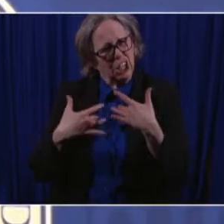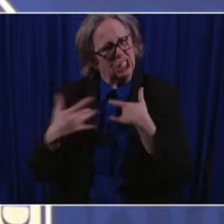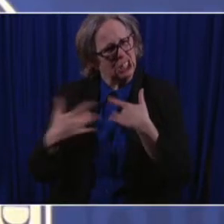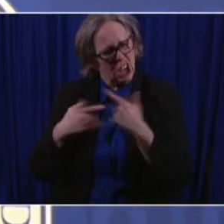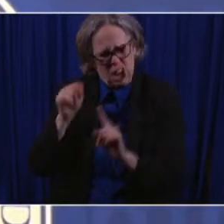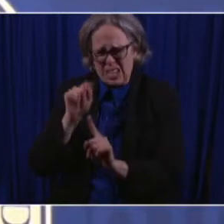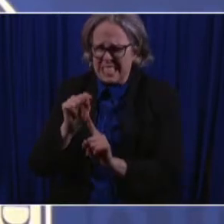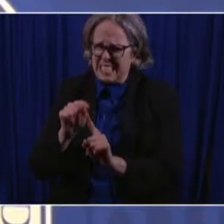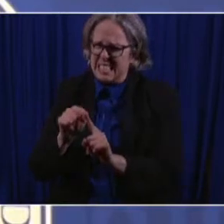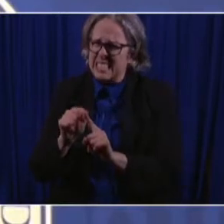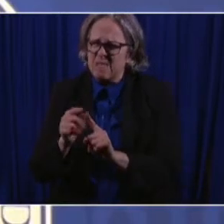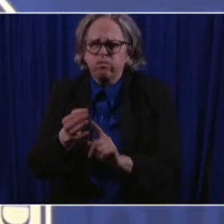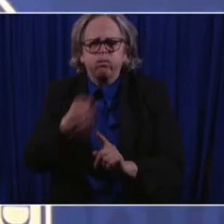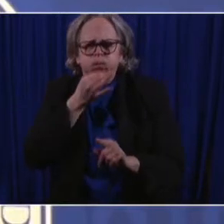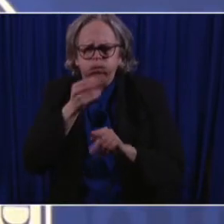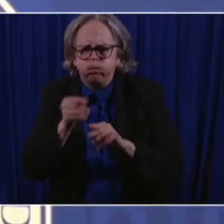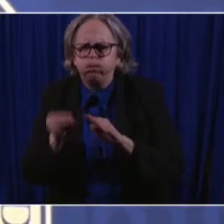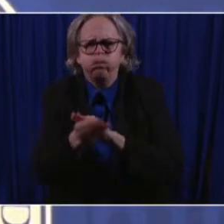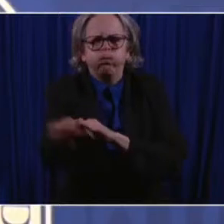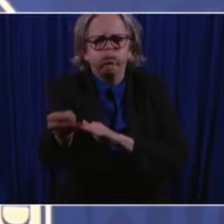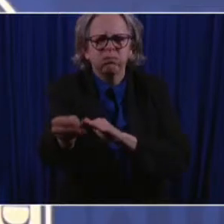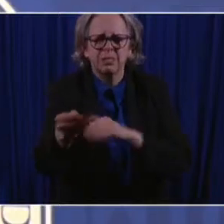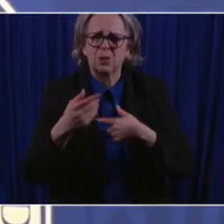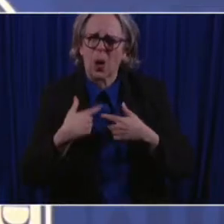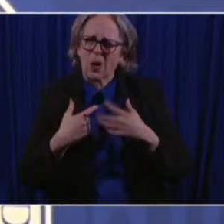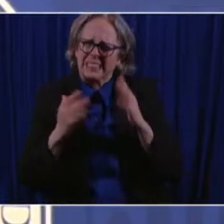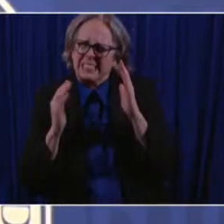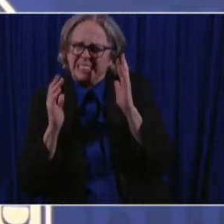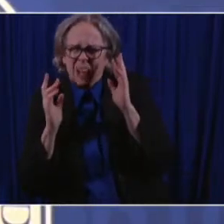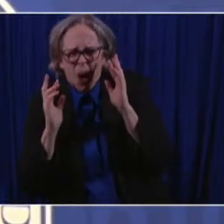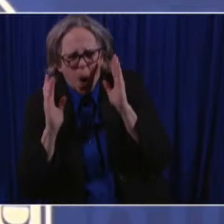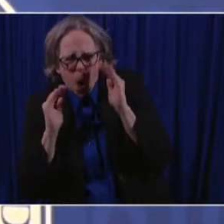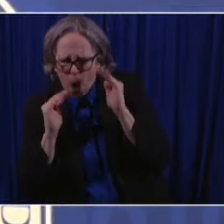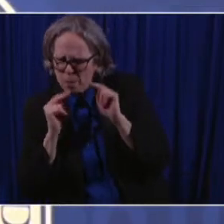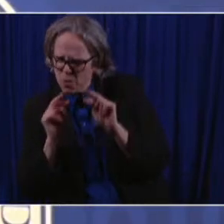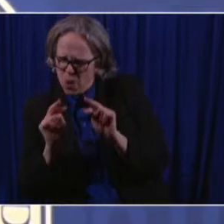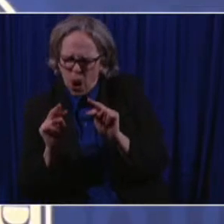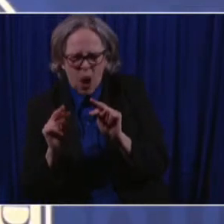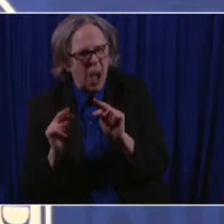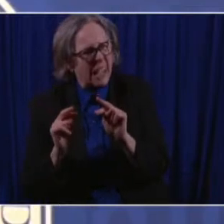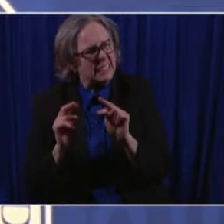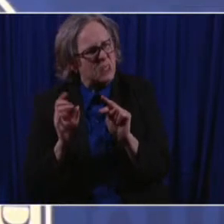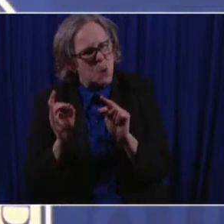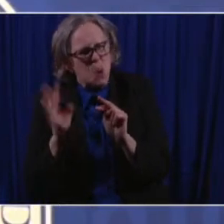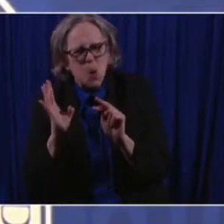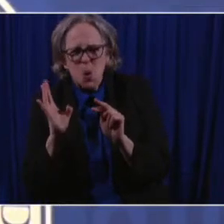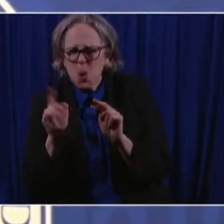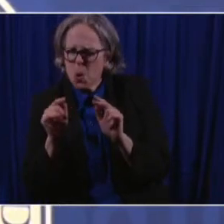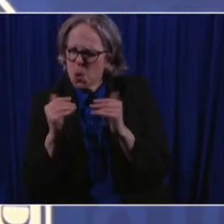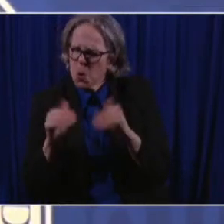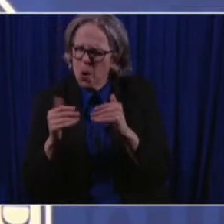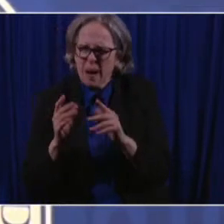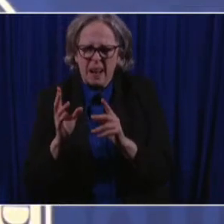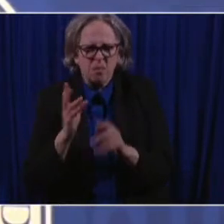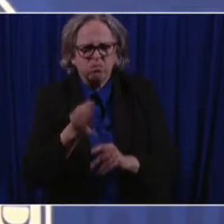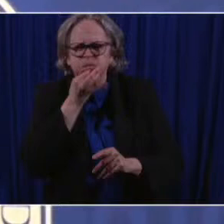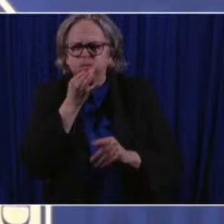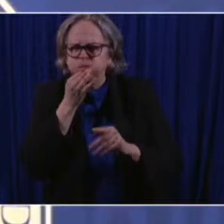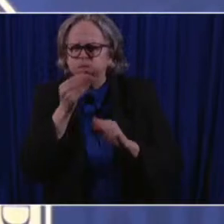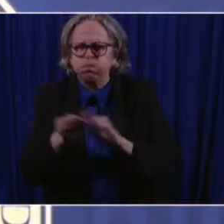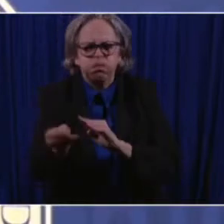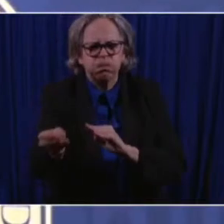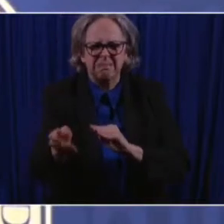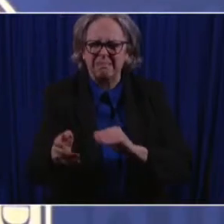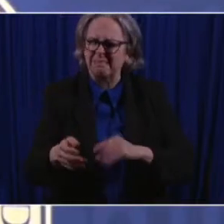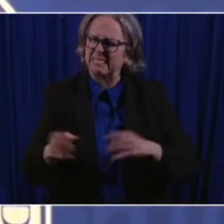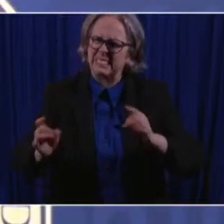been watching the border, of course, but the problem is we share it. This does not stop at the border. COVID does not stop. It